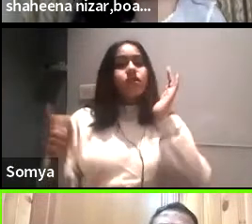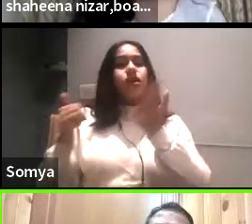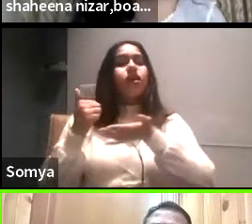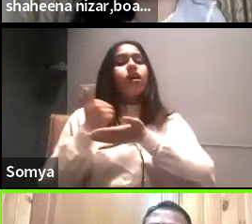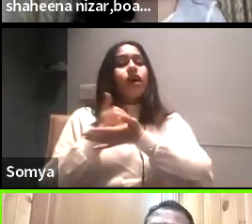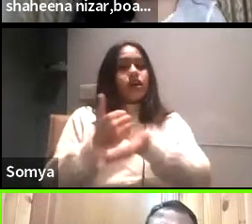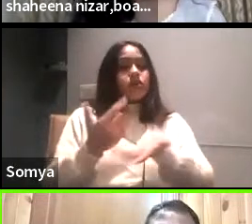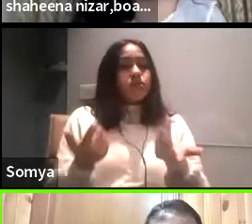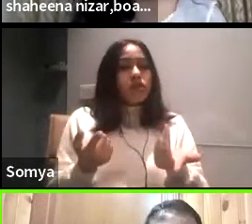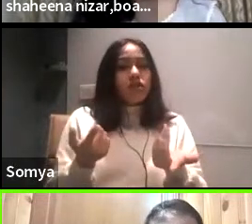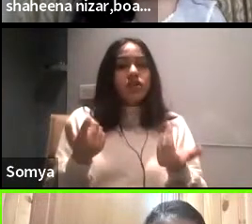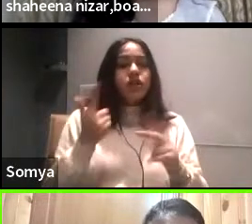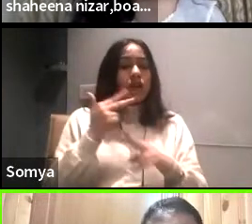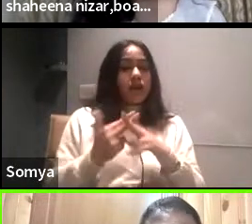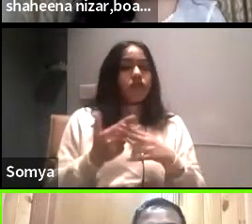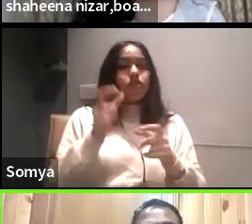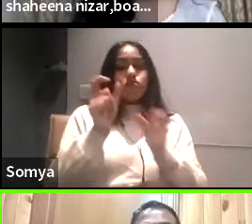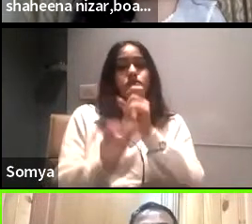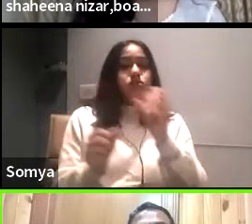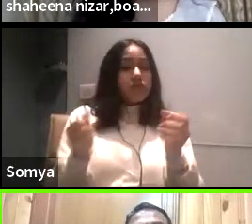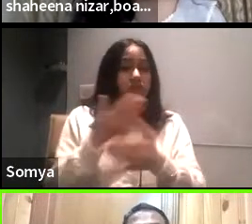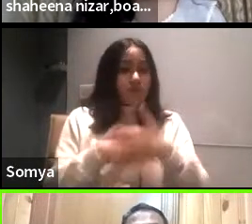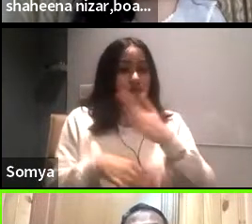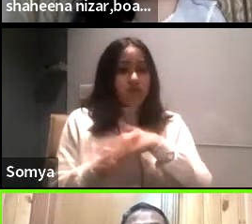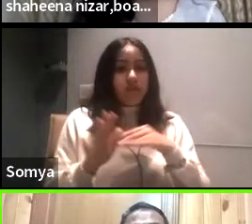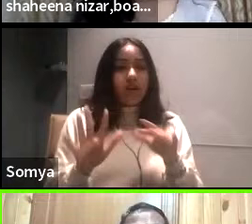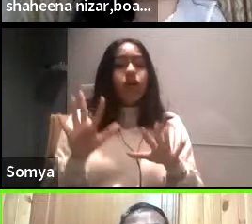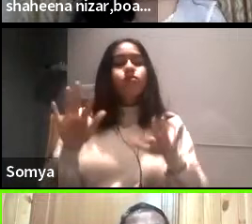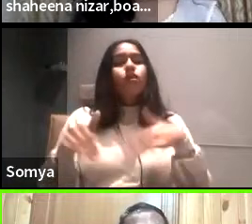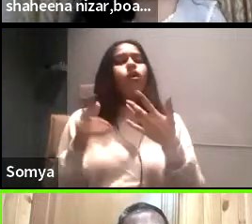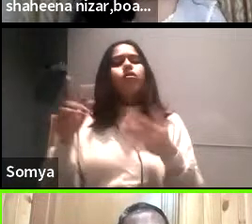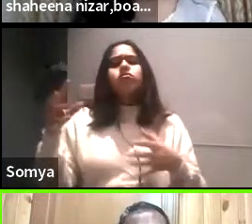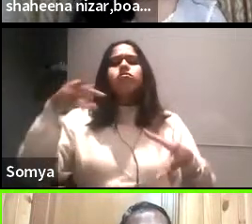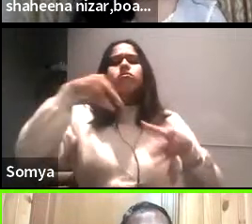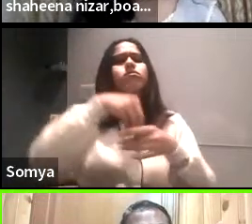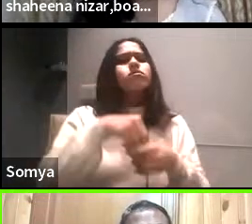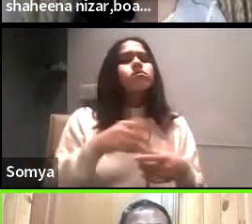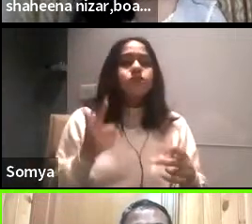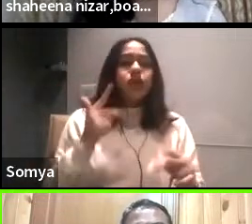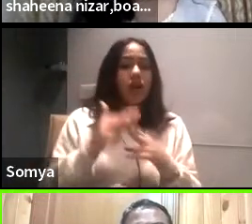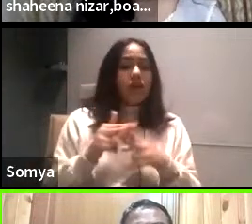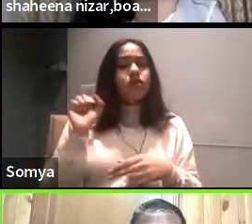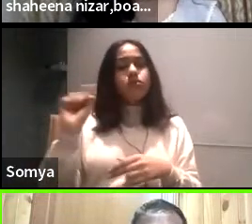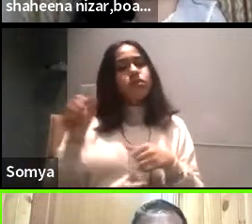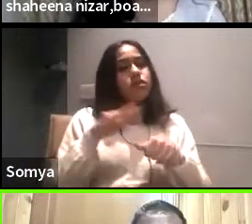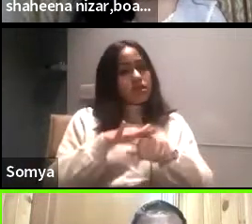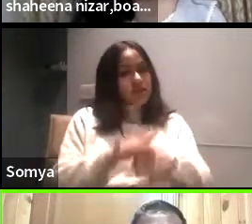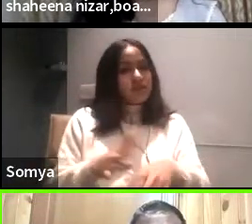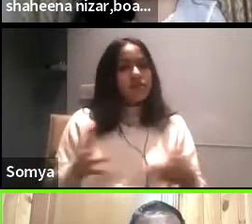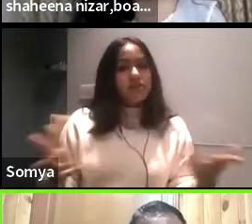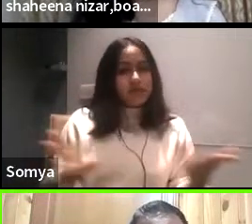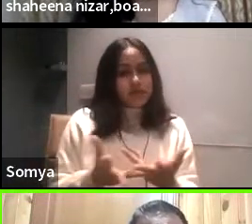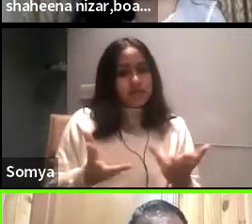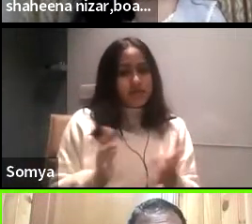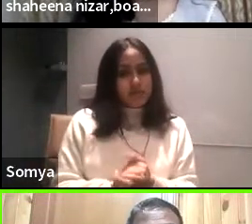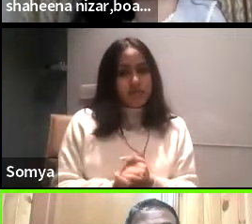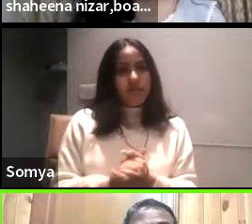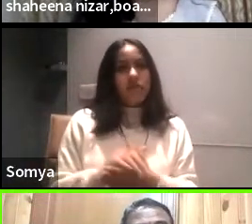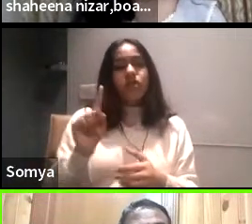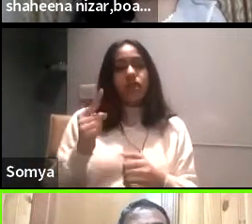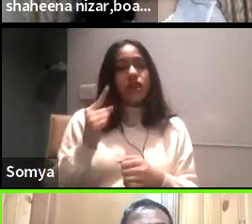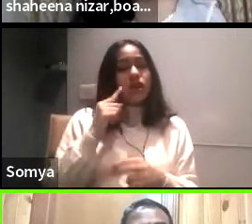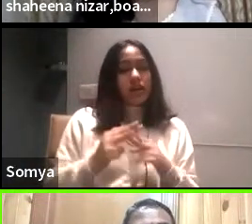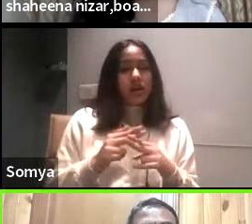helping for the people with disability. How did you got enrolled, and what has been your experience? Looking